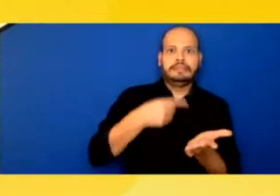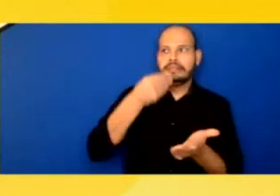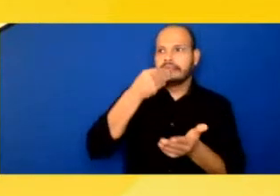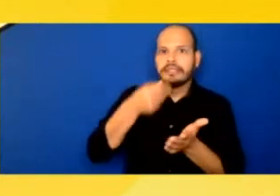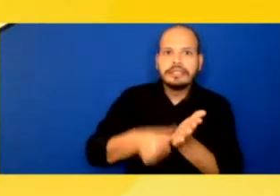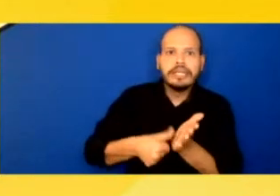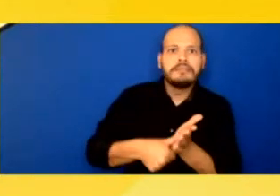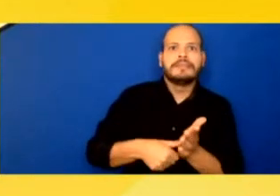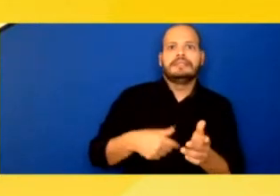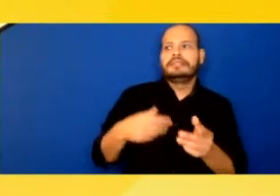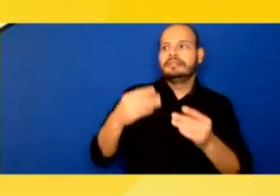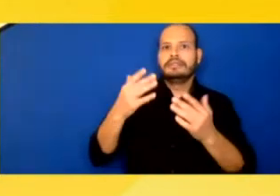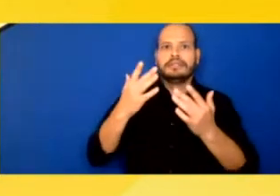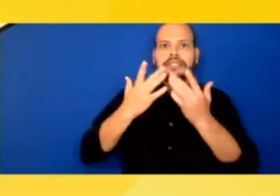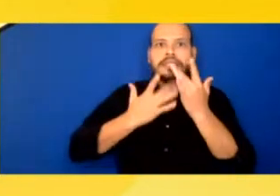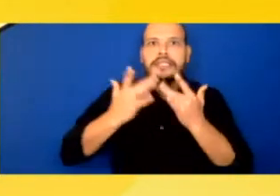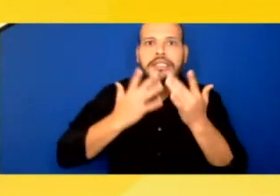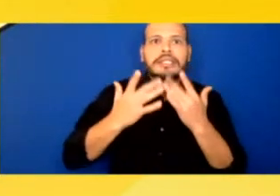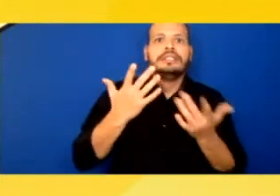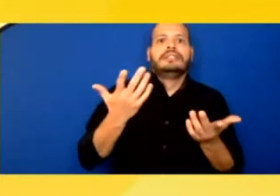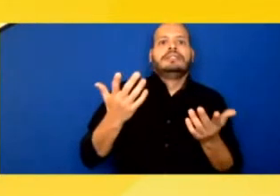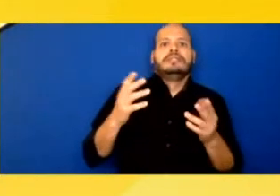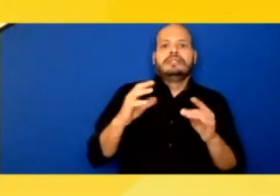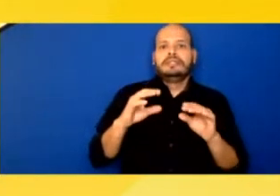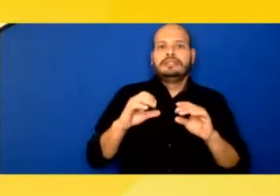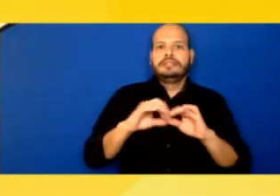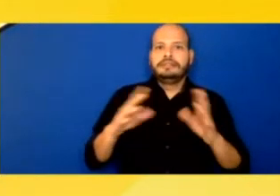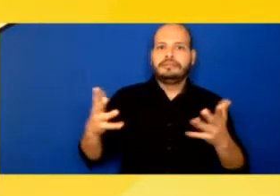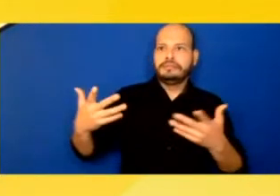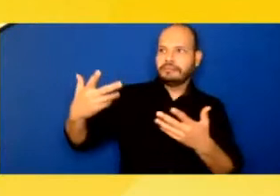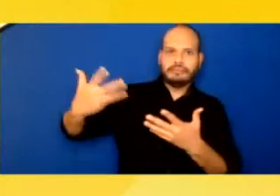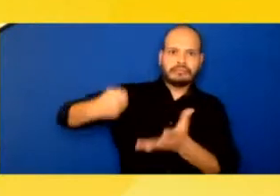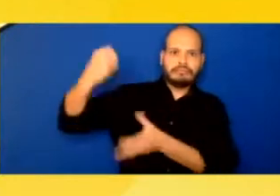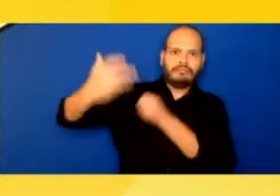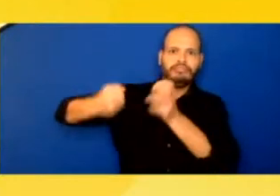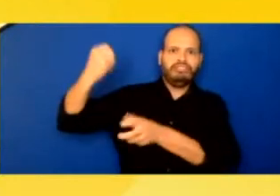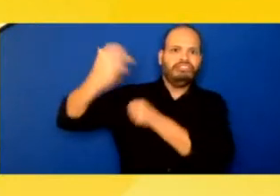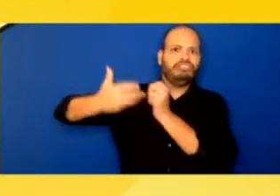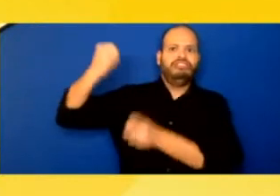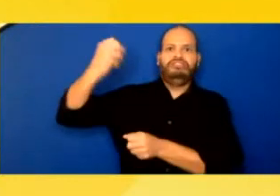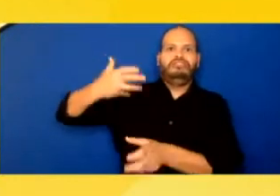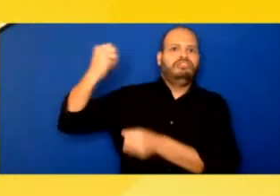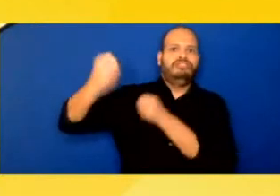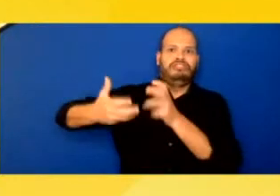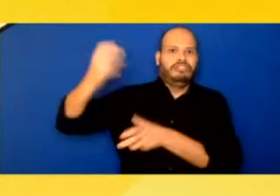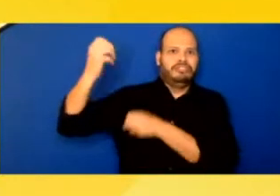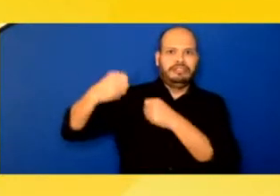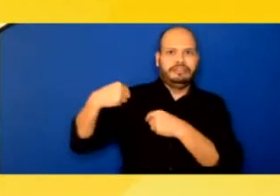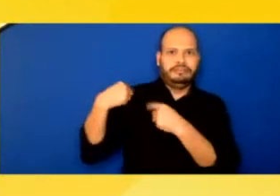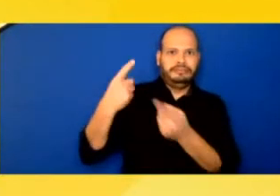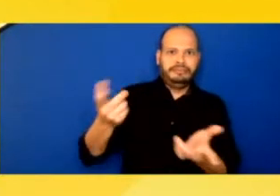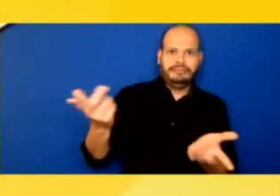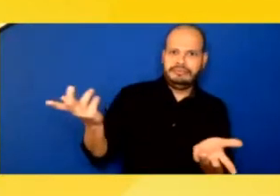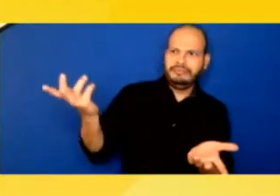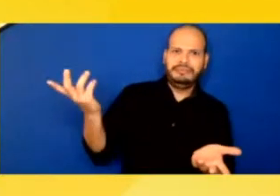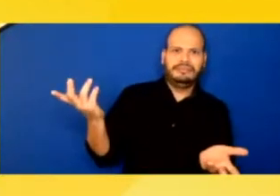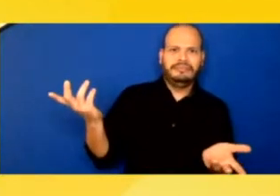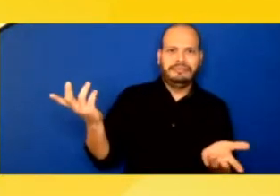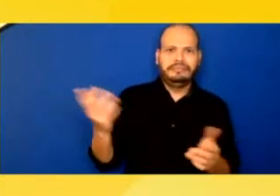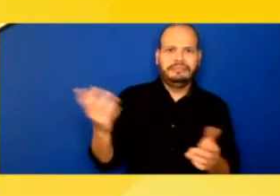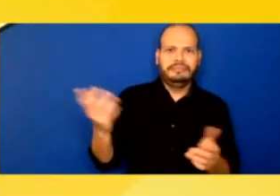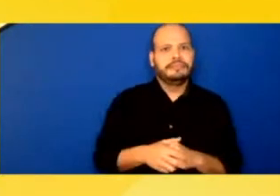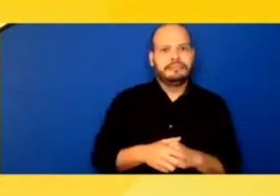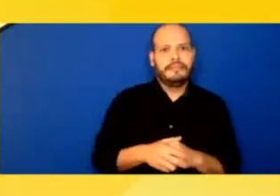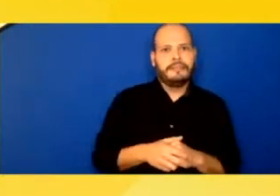and stacking a Supreme Court seat than caring for the people. While they have free stuff, every one of those people today in